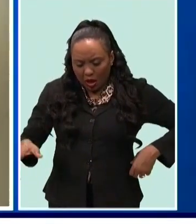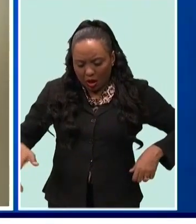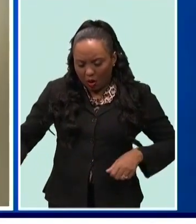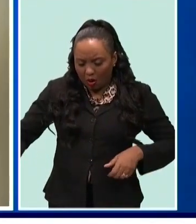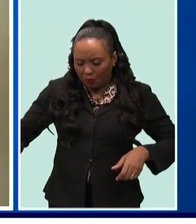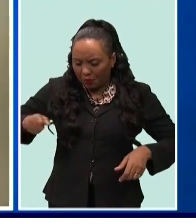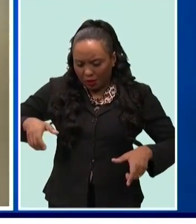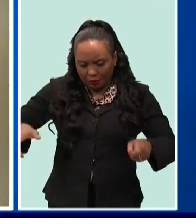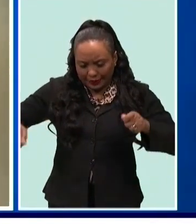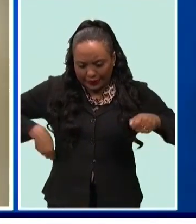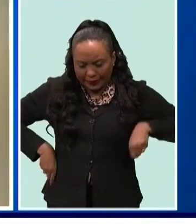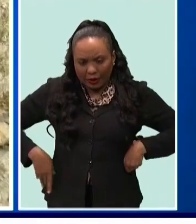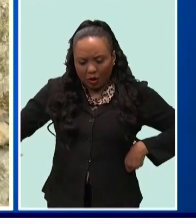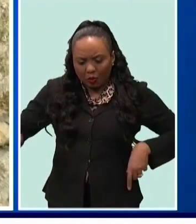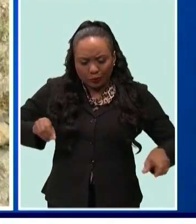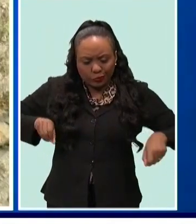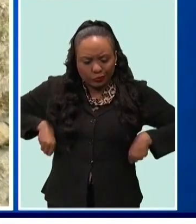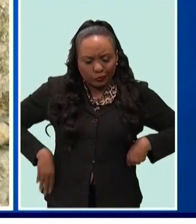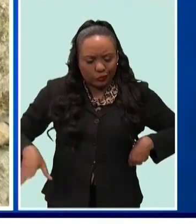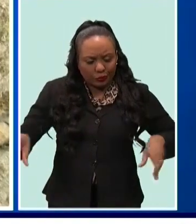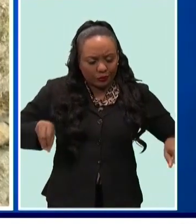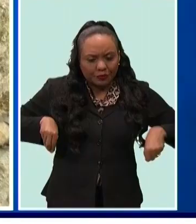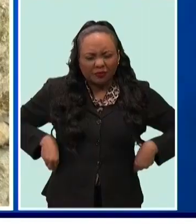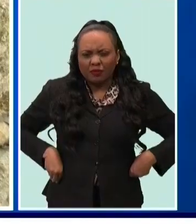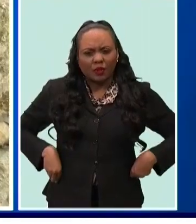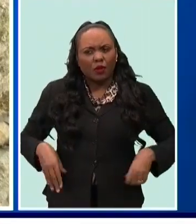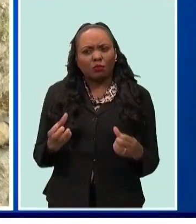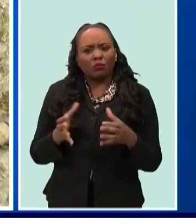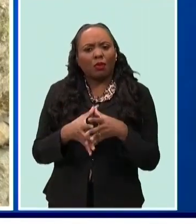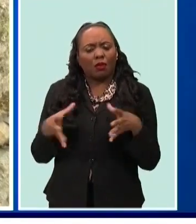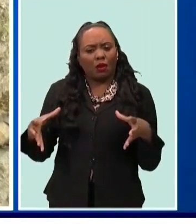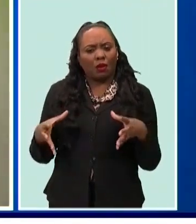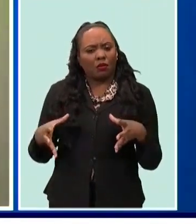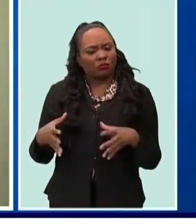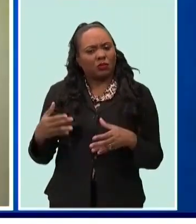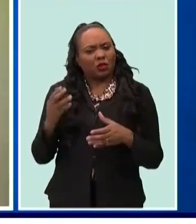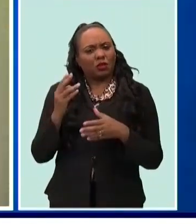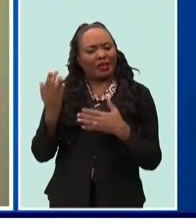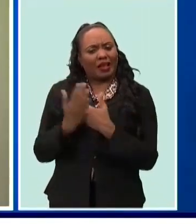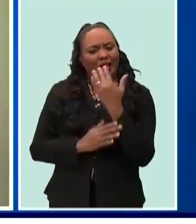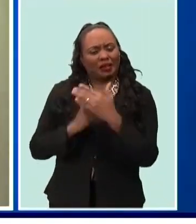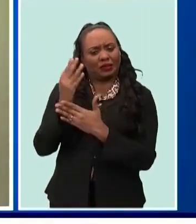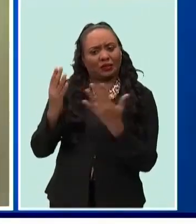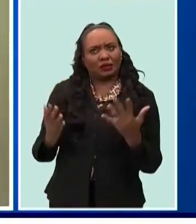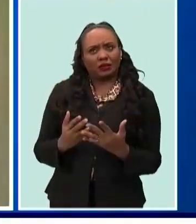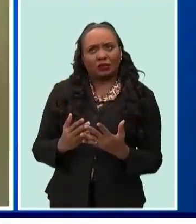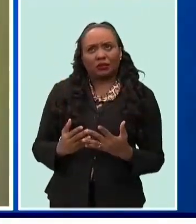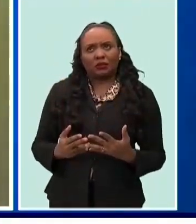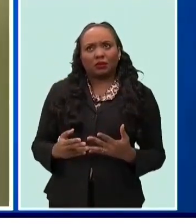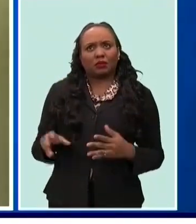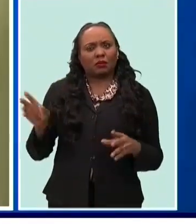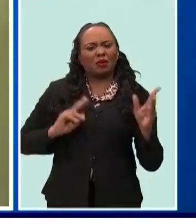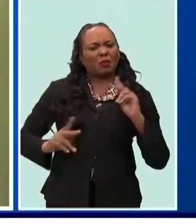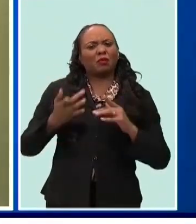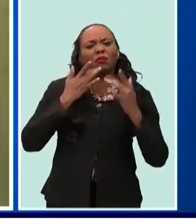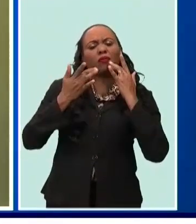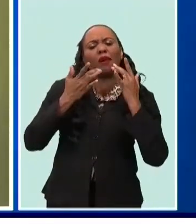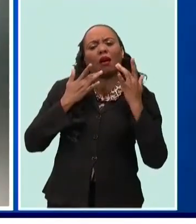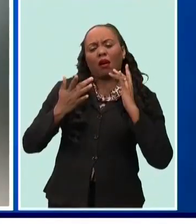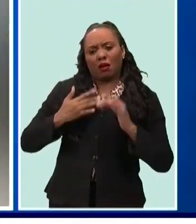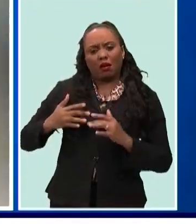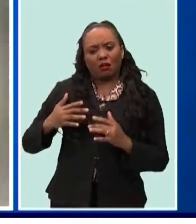acres of cotton in Barbados, and that was done by hand. Hand-picked cotton is still the preferred option.